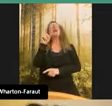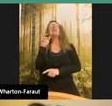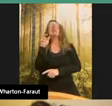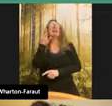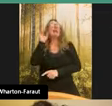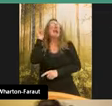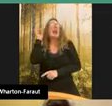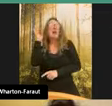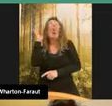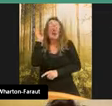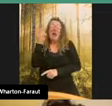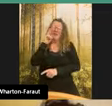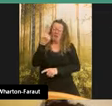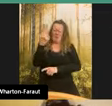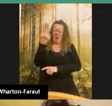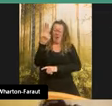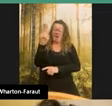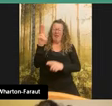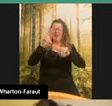dominates the space. And the flag woman is the woman who